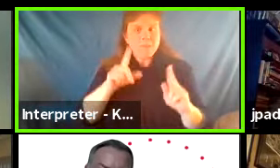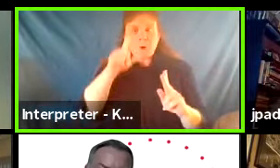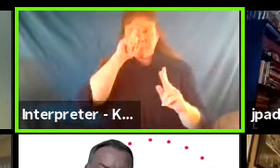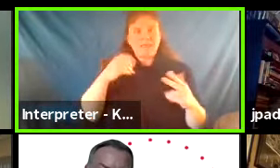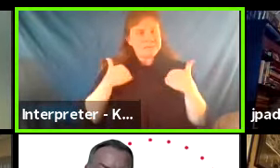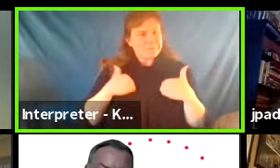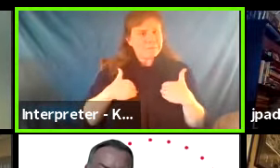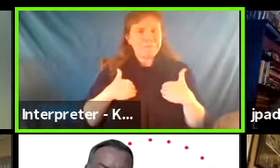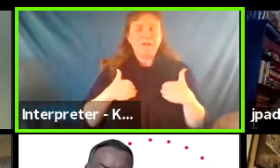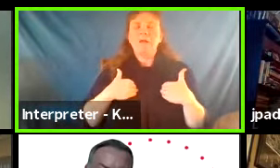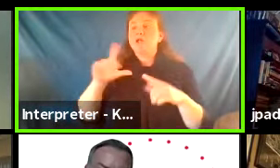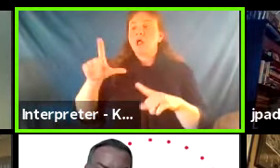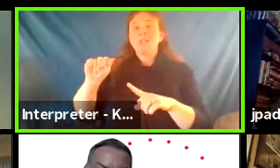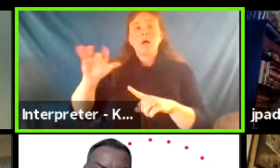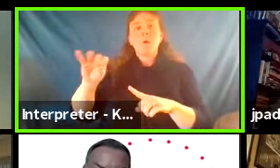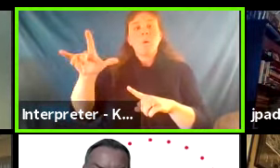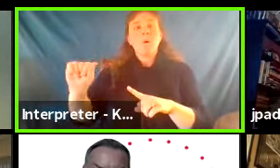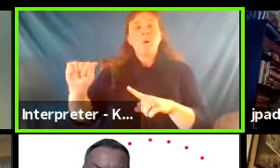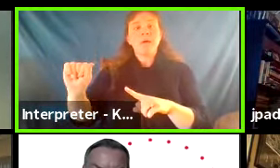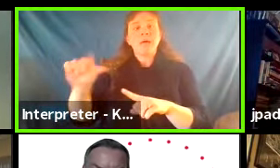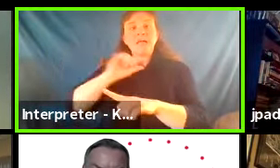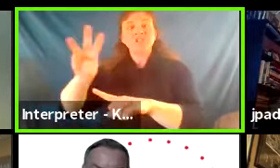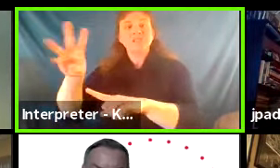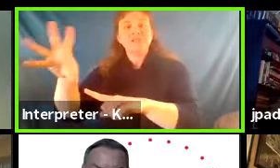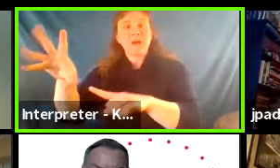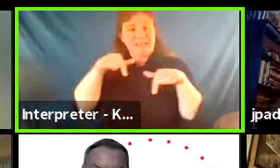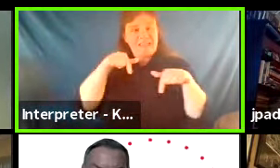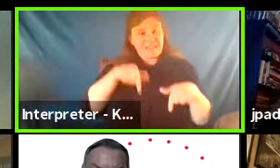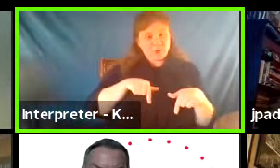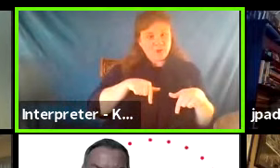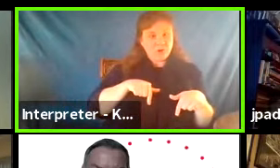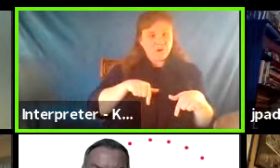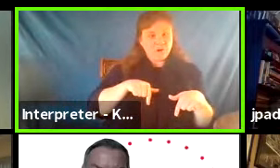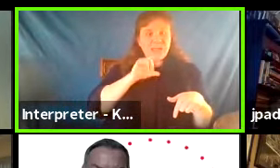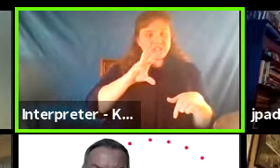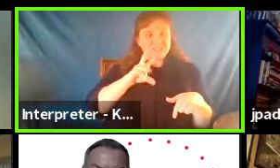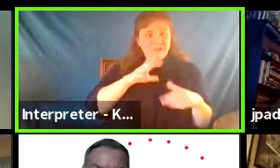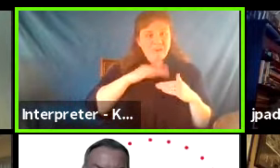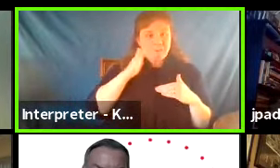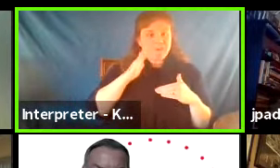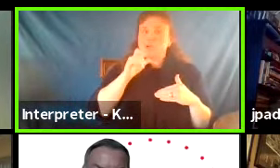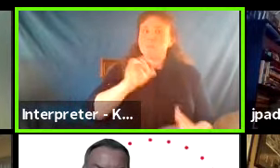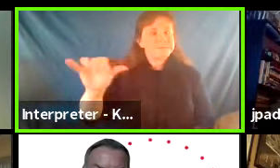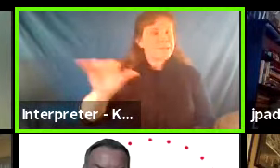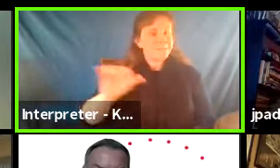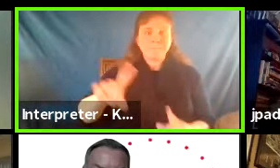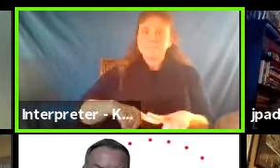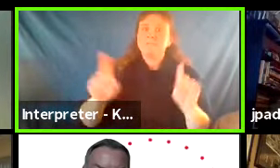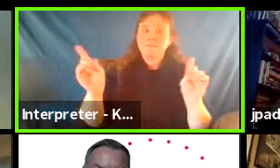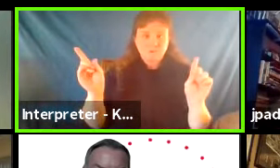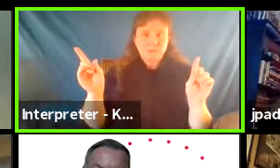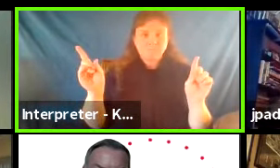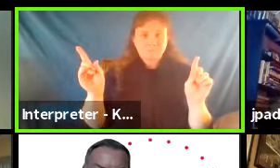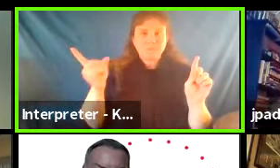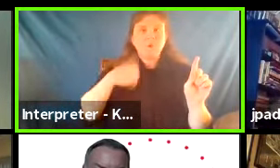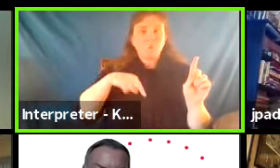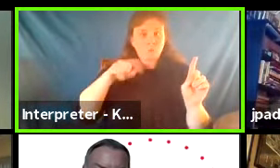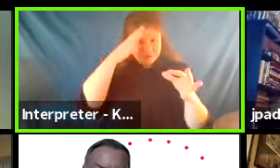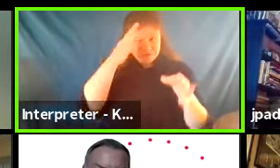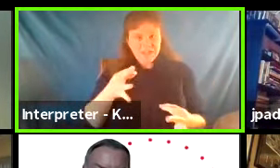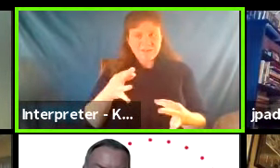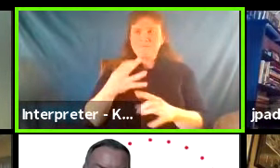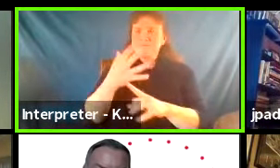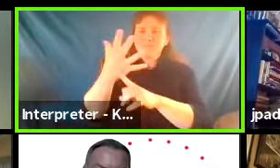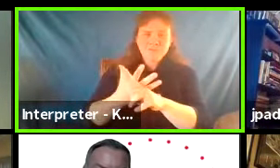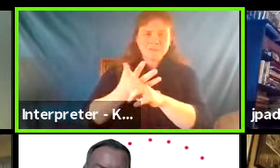beachfront. That is what we have to see here today and decide. It's going to be 5, 6, 7, 8 months for someone